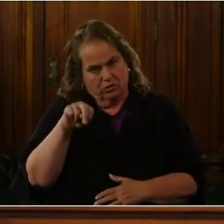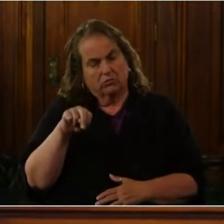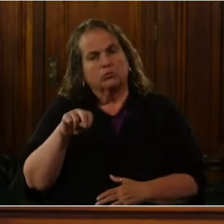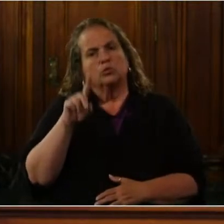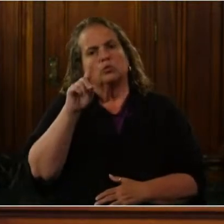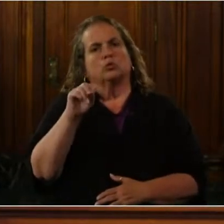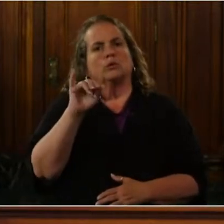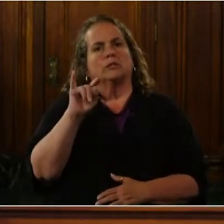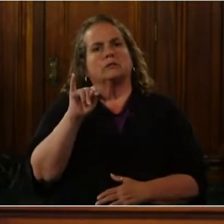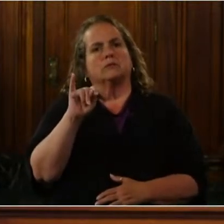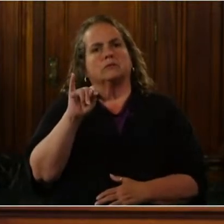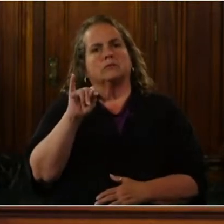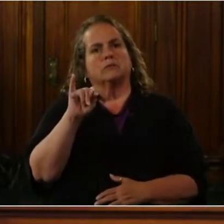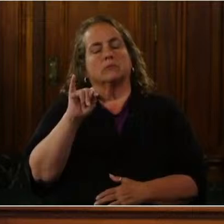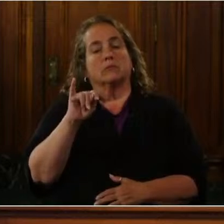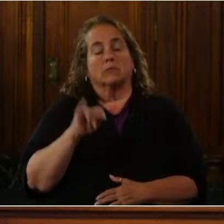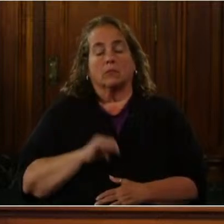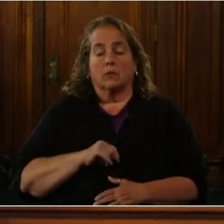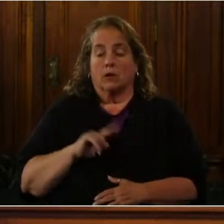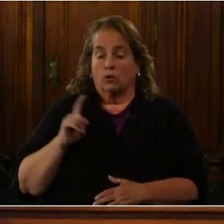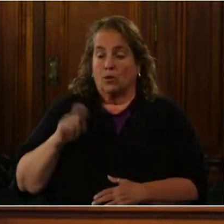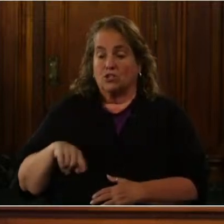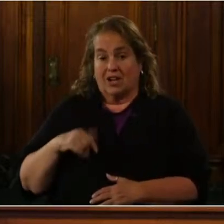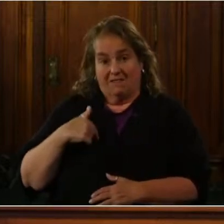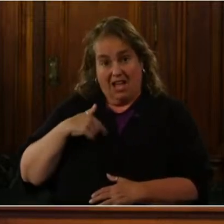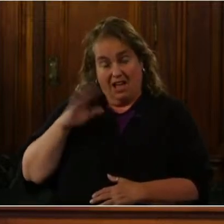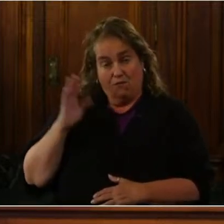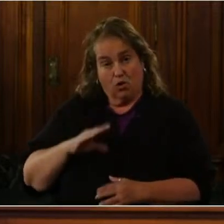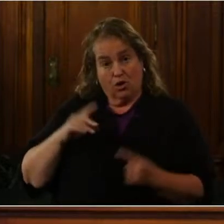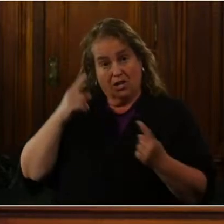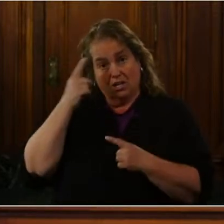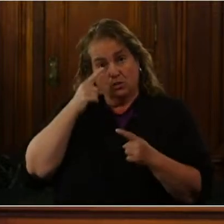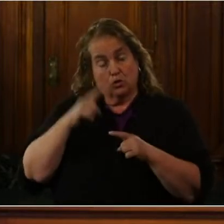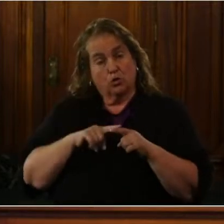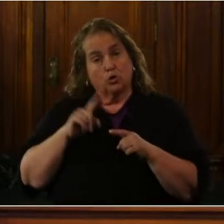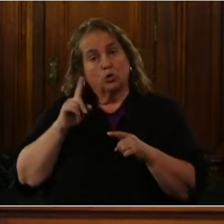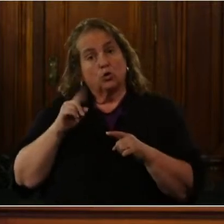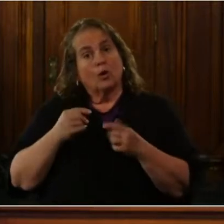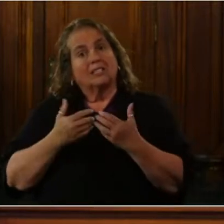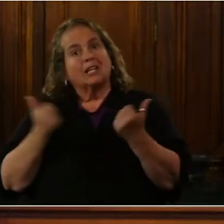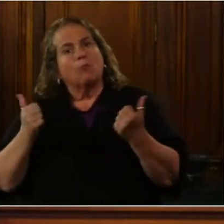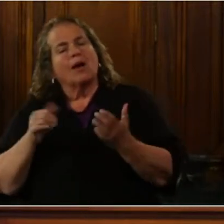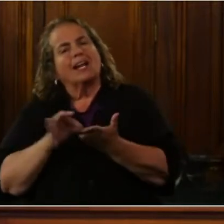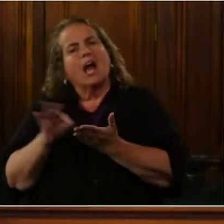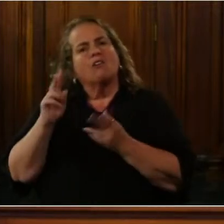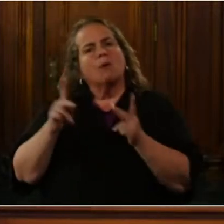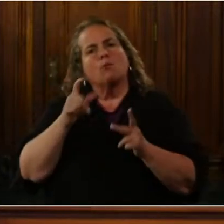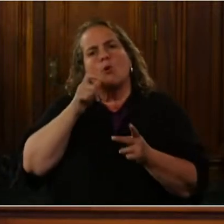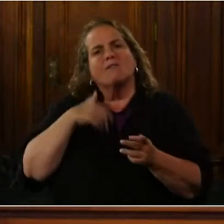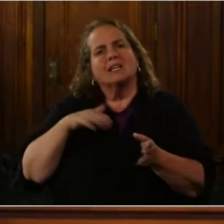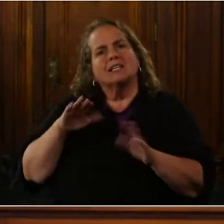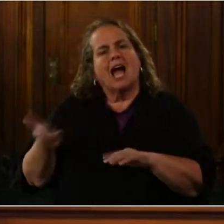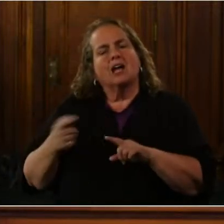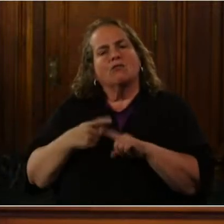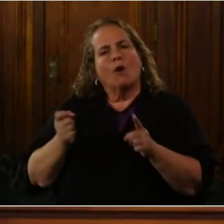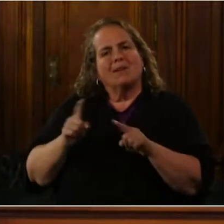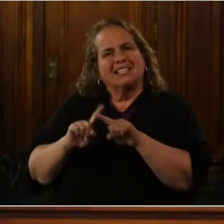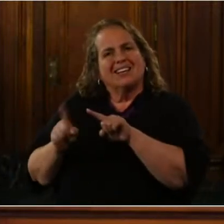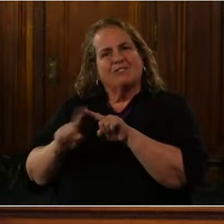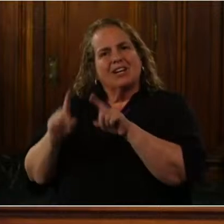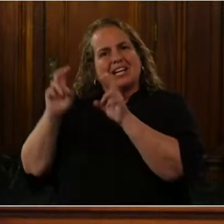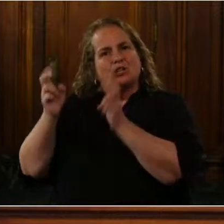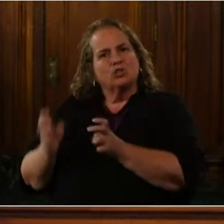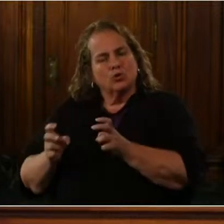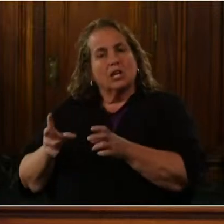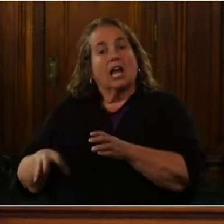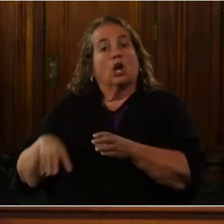address it. Have I ever considered doing a separate count of people who have died from multiple issues, including the coronavirus, because it